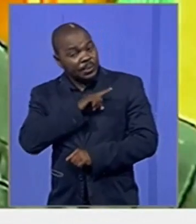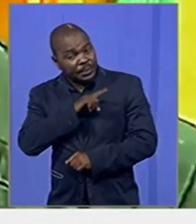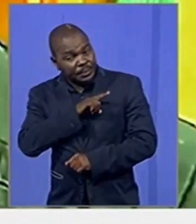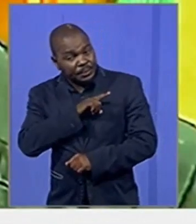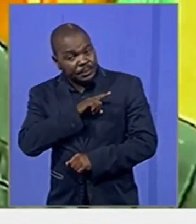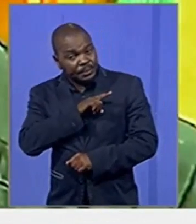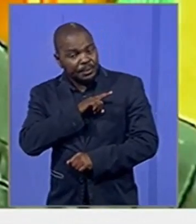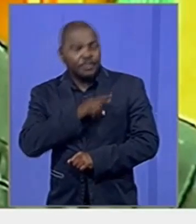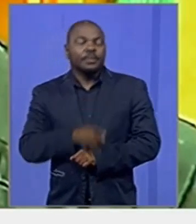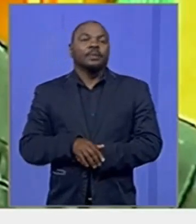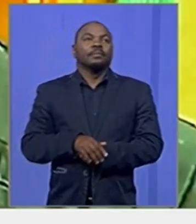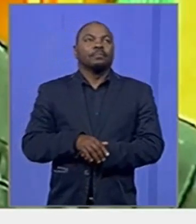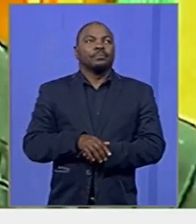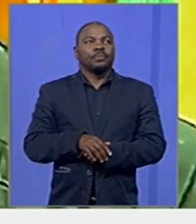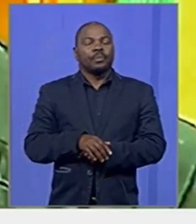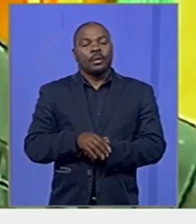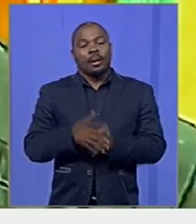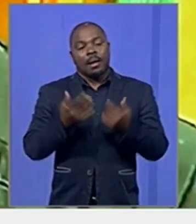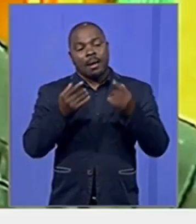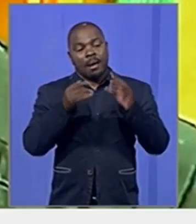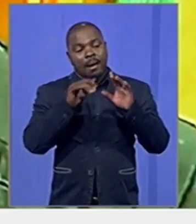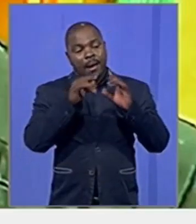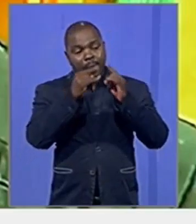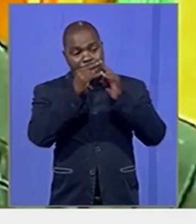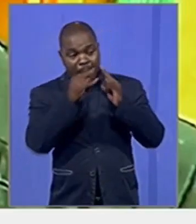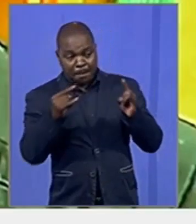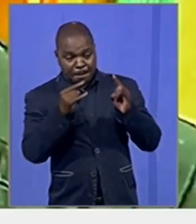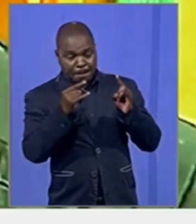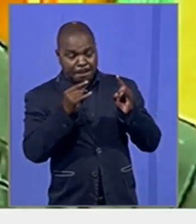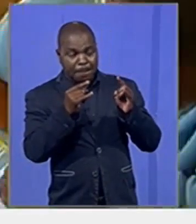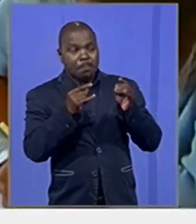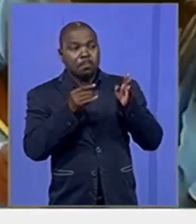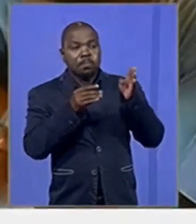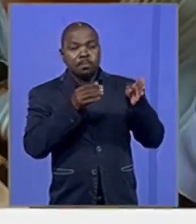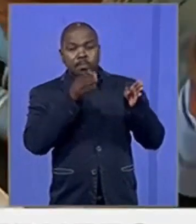is because camps,